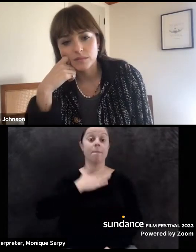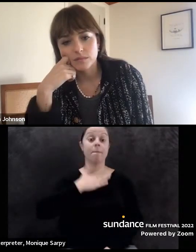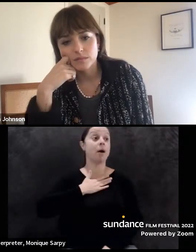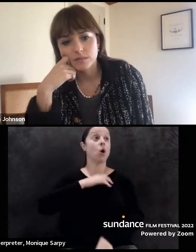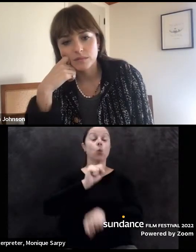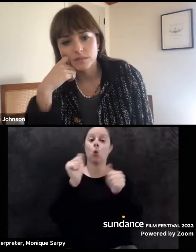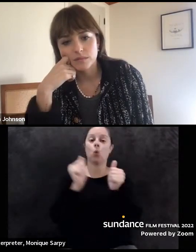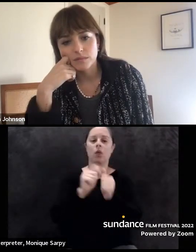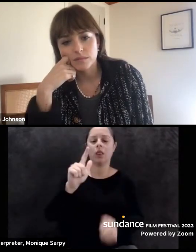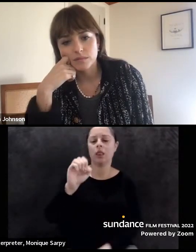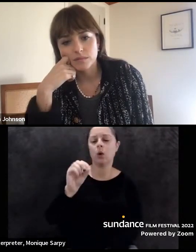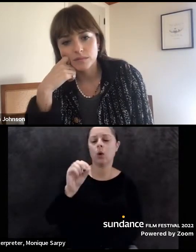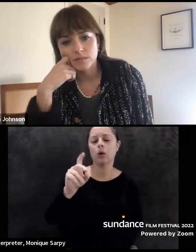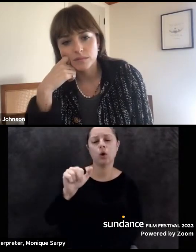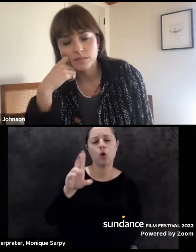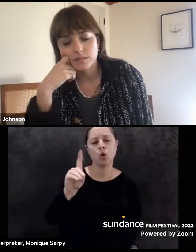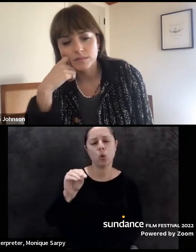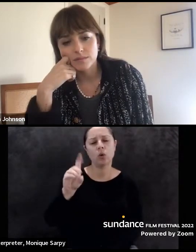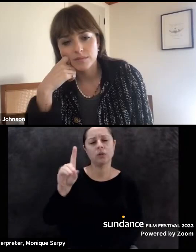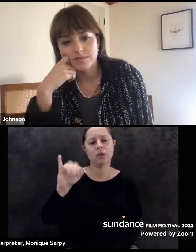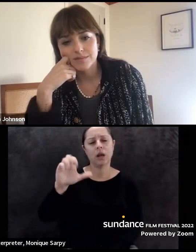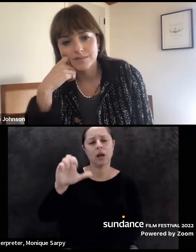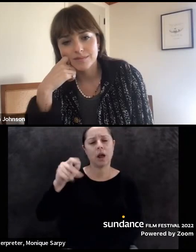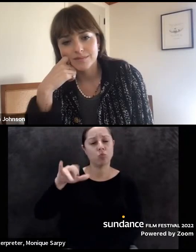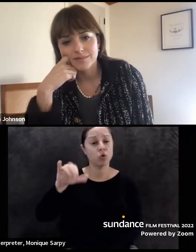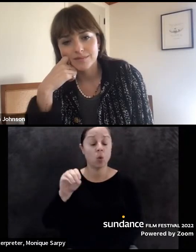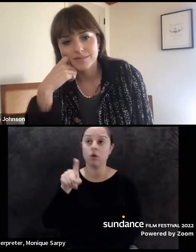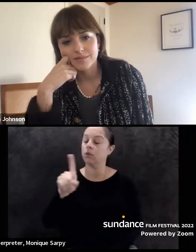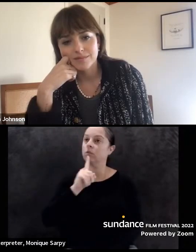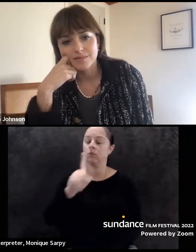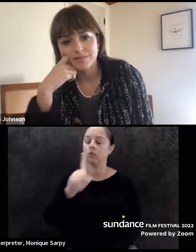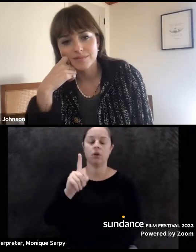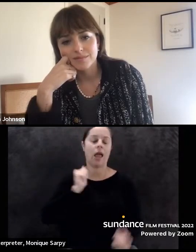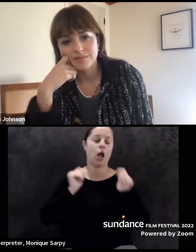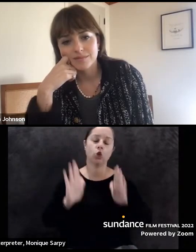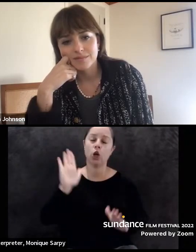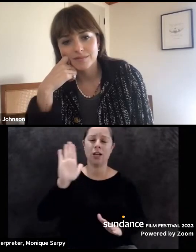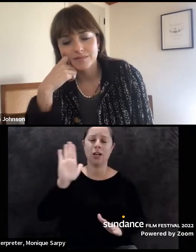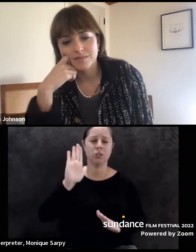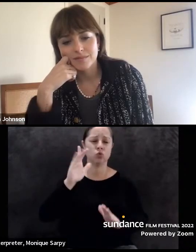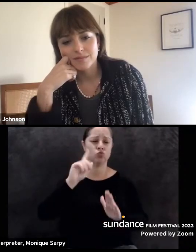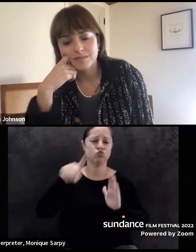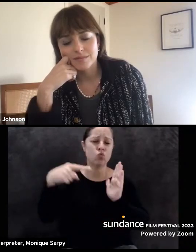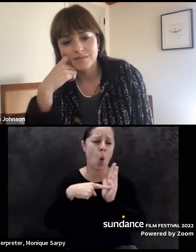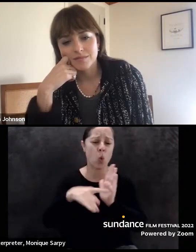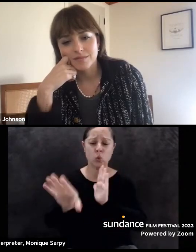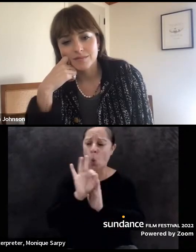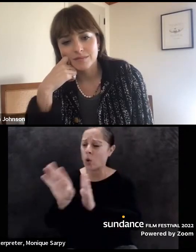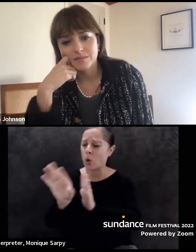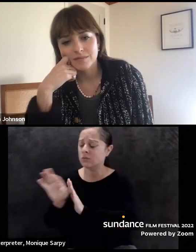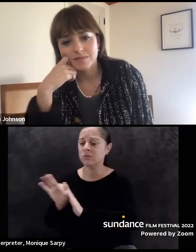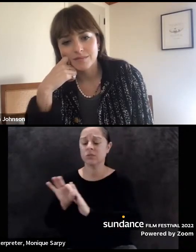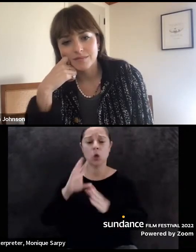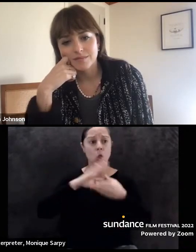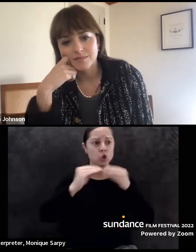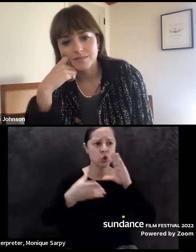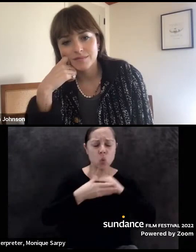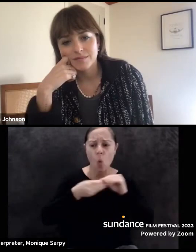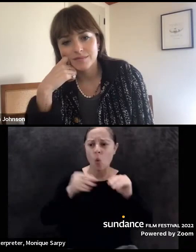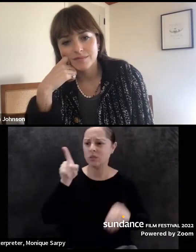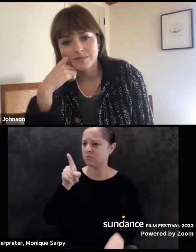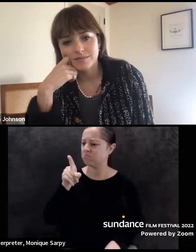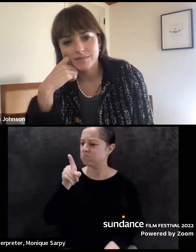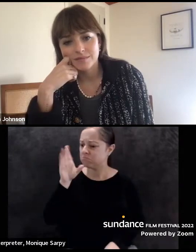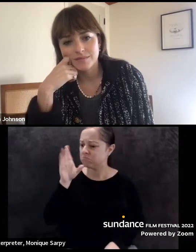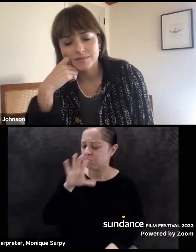I just think he's such an incredible actor. His role choices, the kind of stories that he finds, he's just so